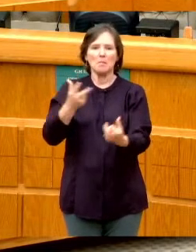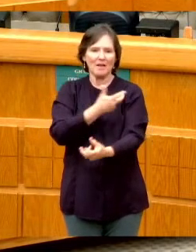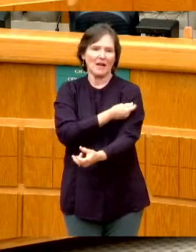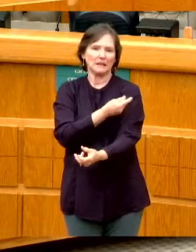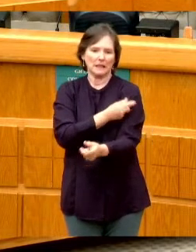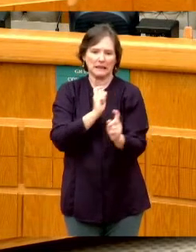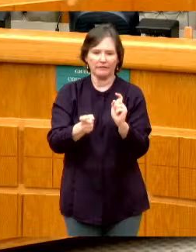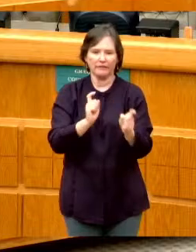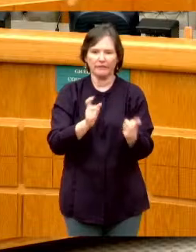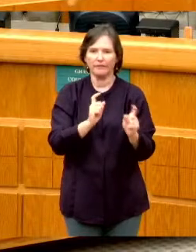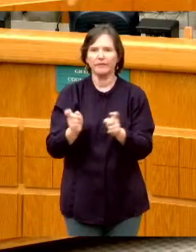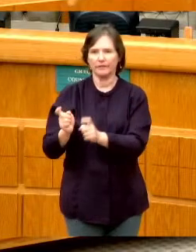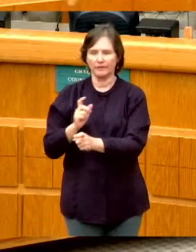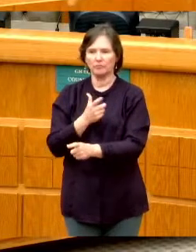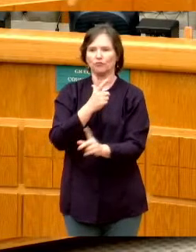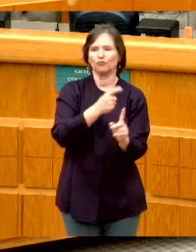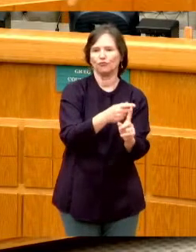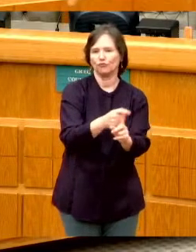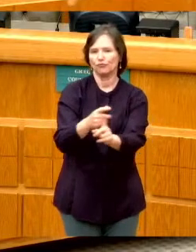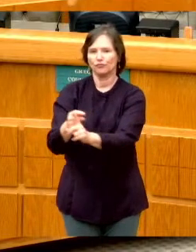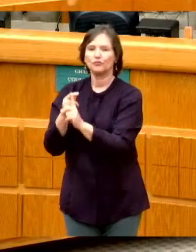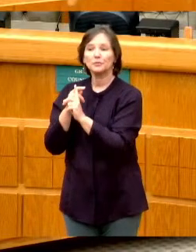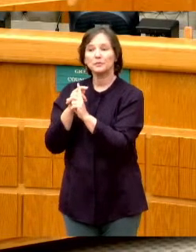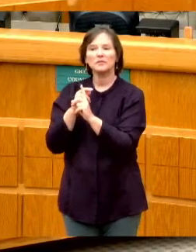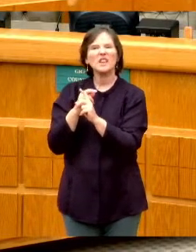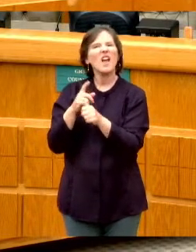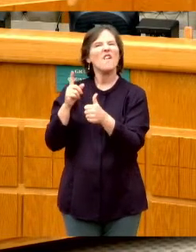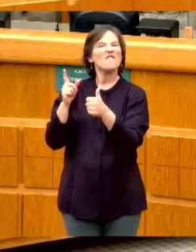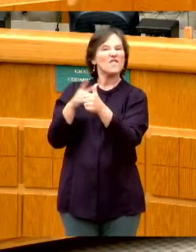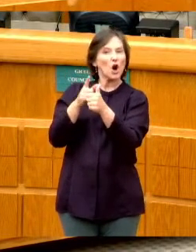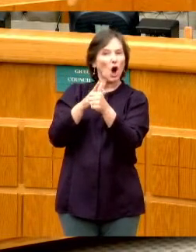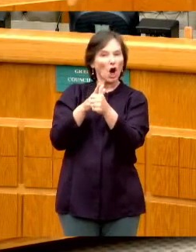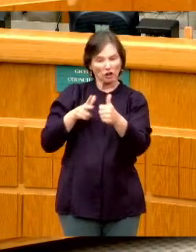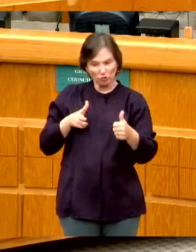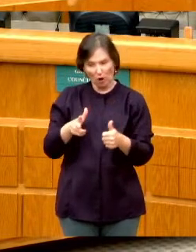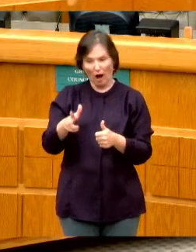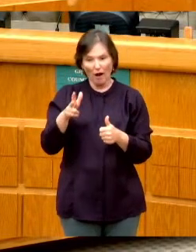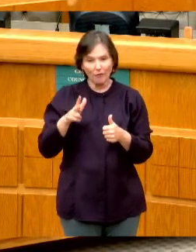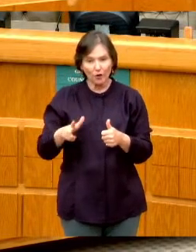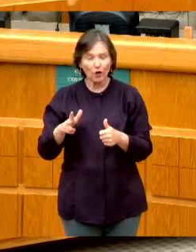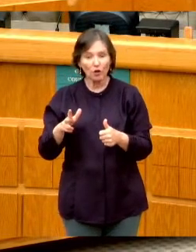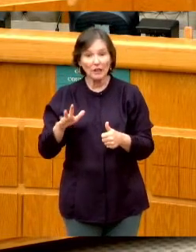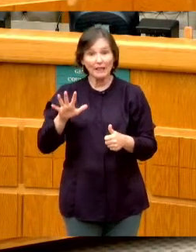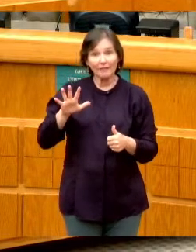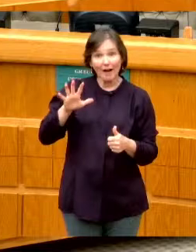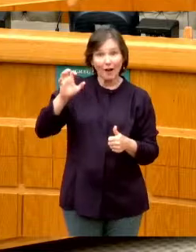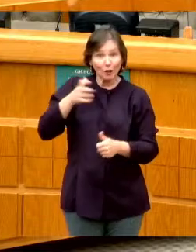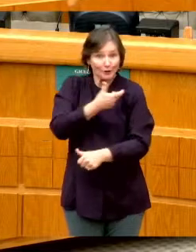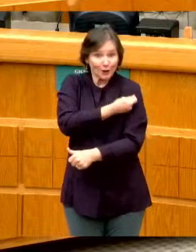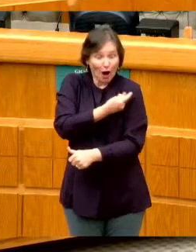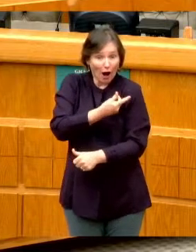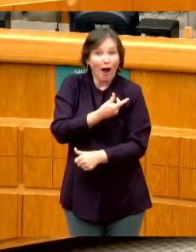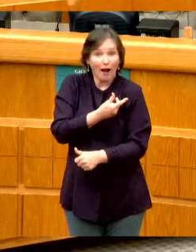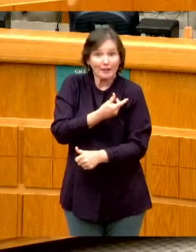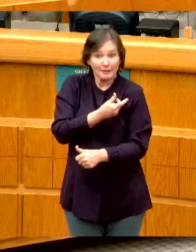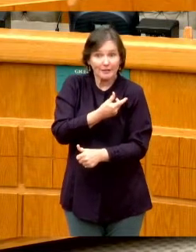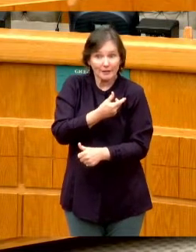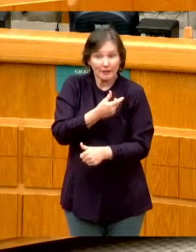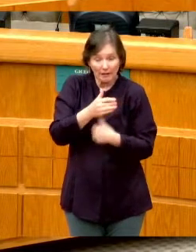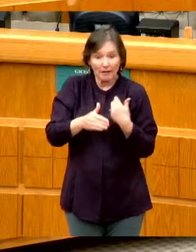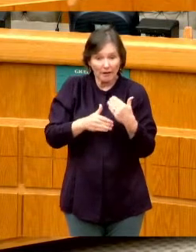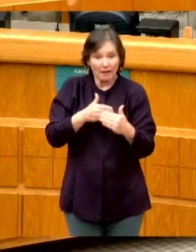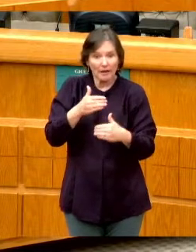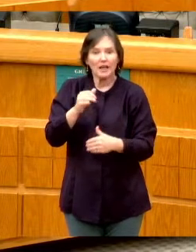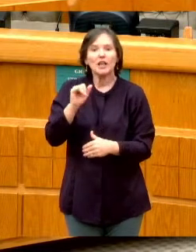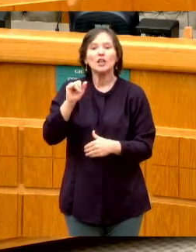did those very first drive-through clinics and administered 500 shots, and then we did 500 shots again, in January, we